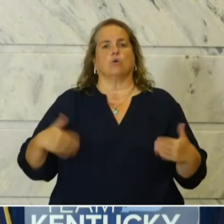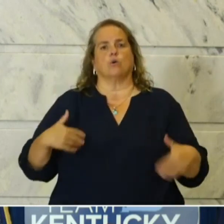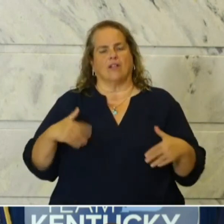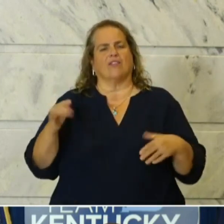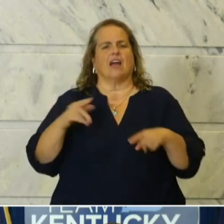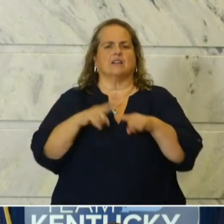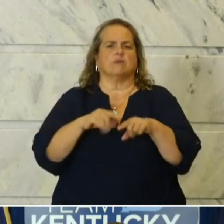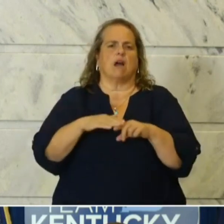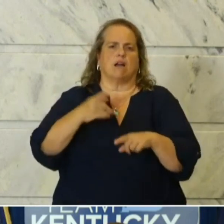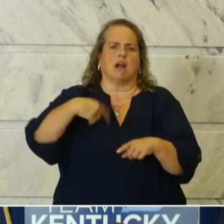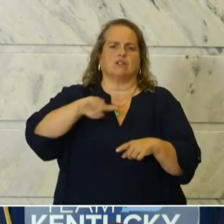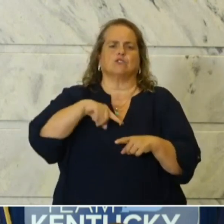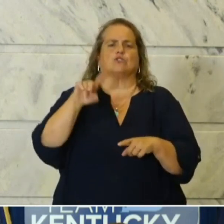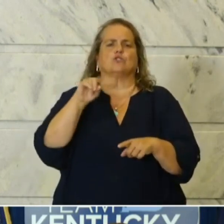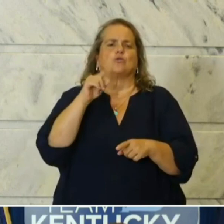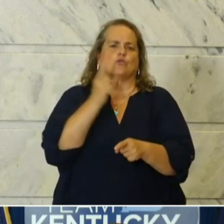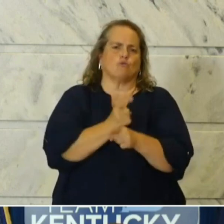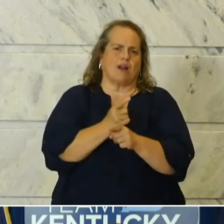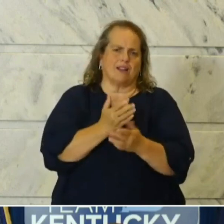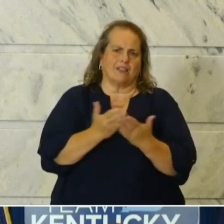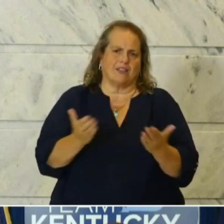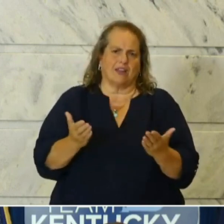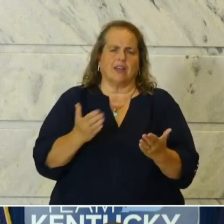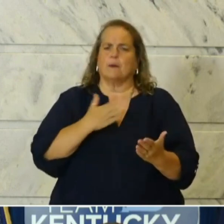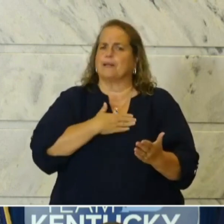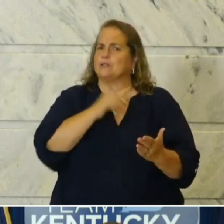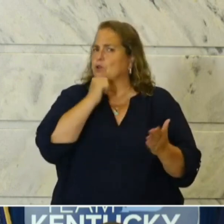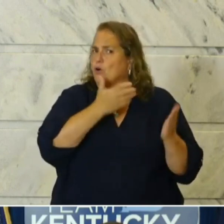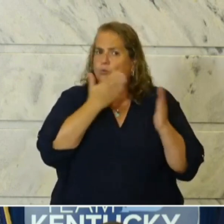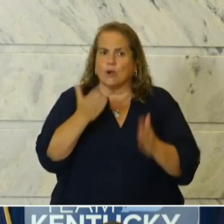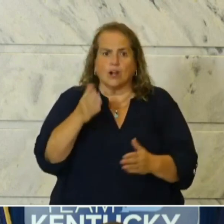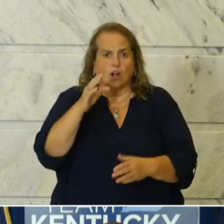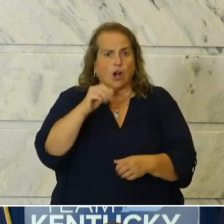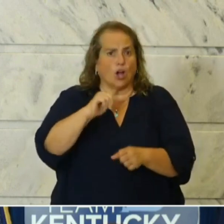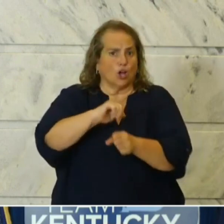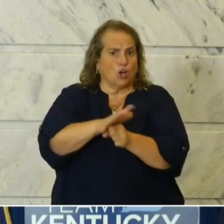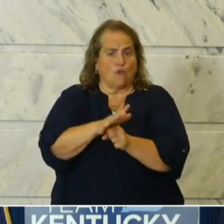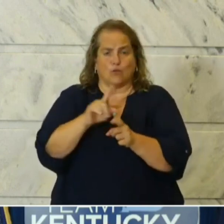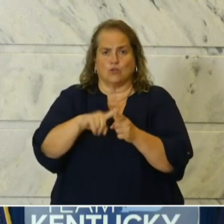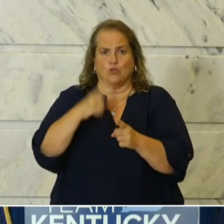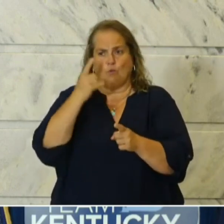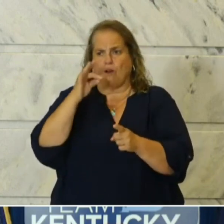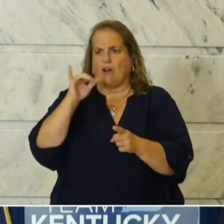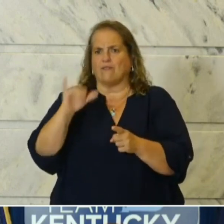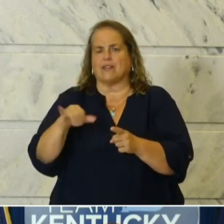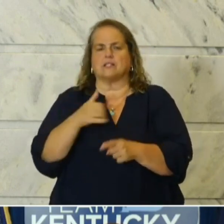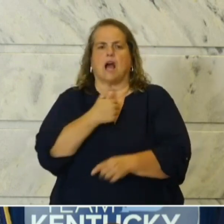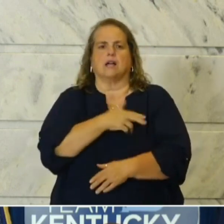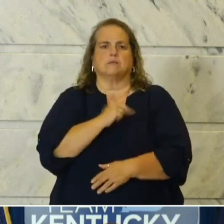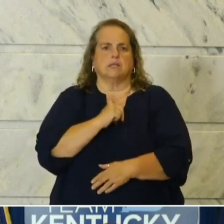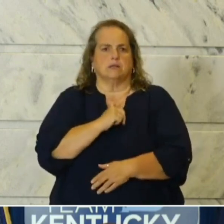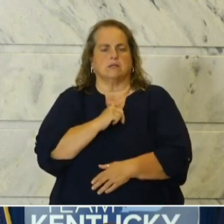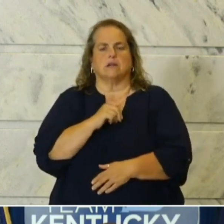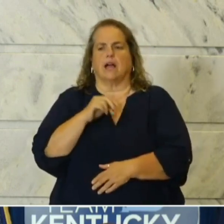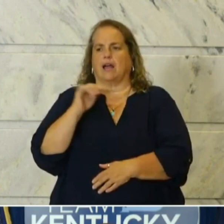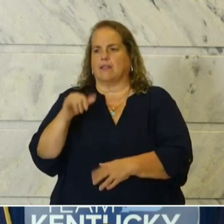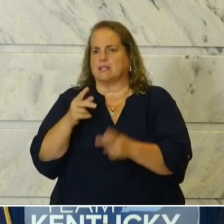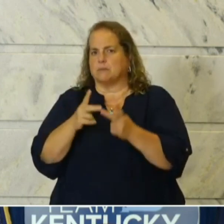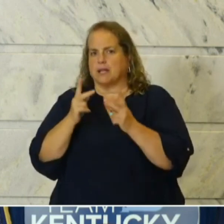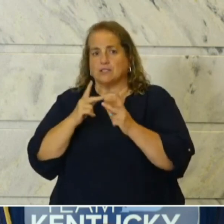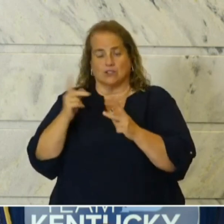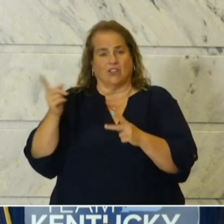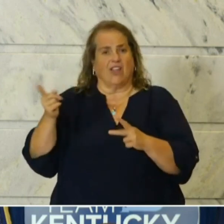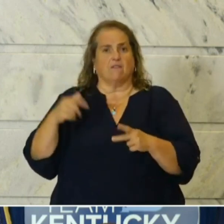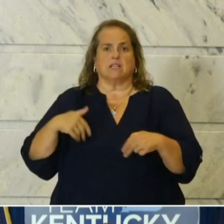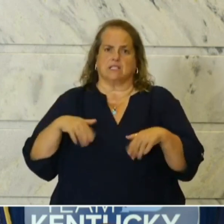right thing, relying on us to not bring COVID into one of these facilities. They have been sacrificing. You think we're tired